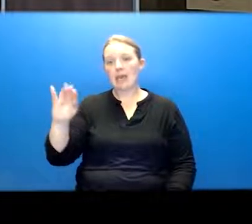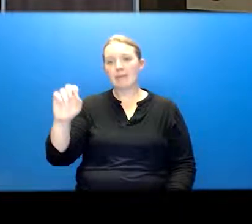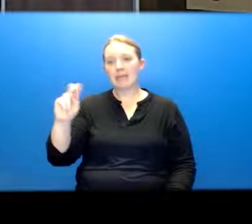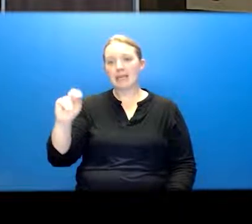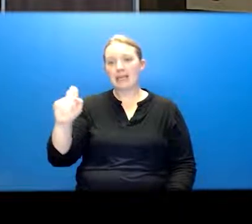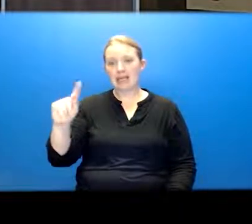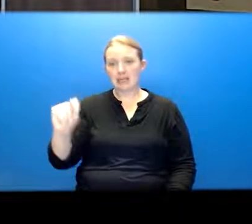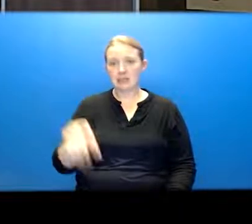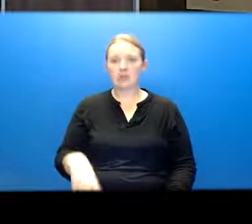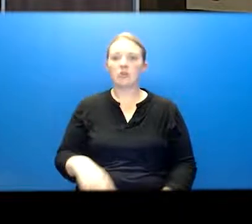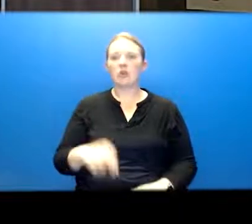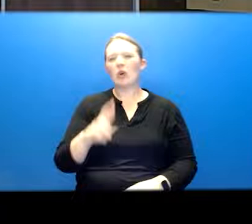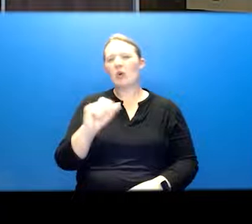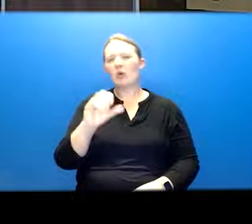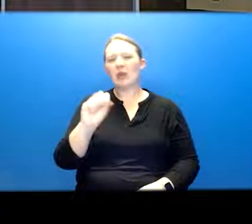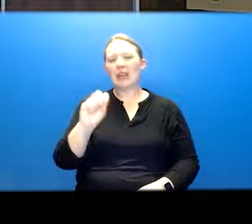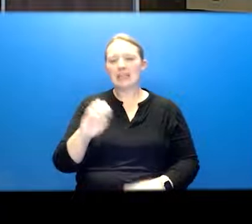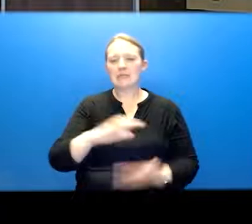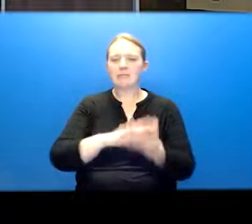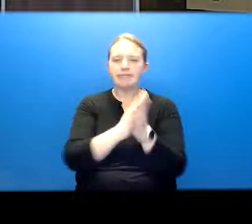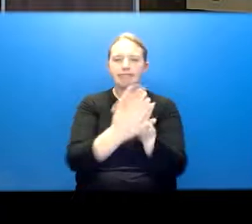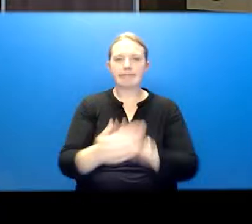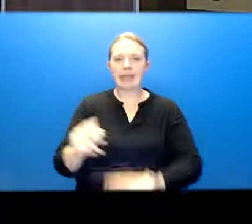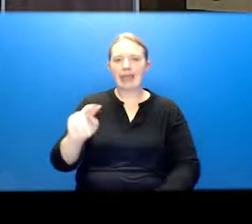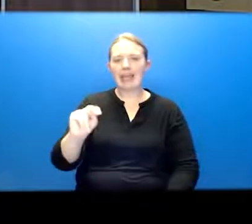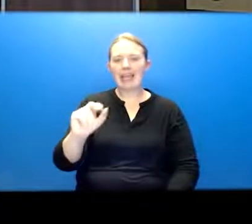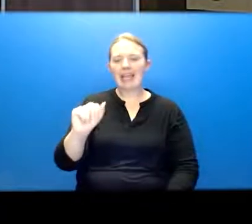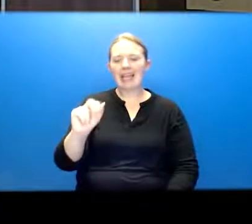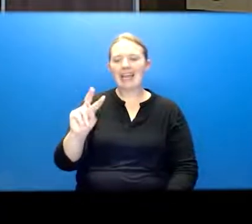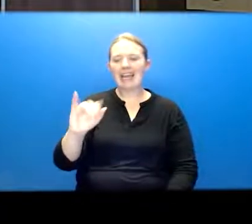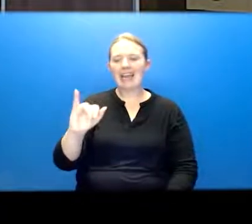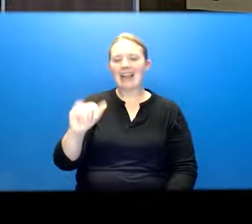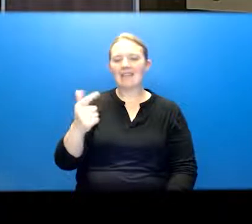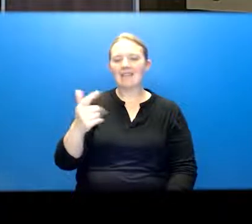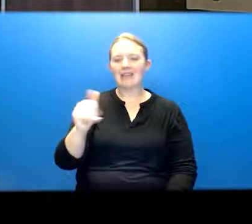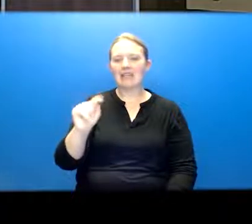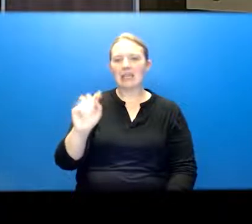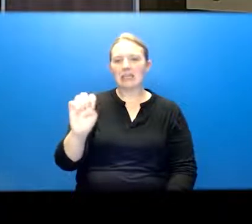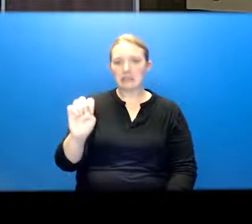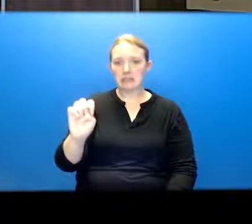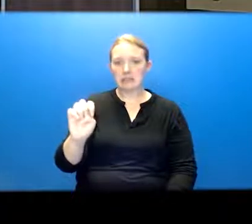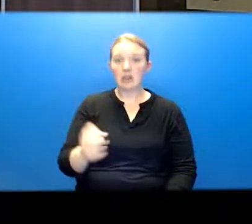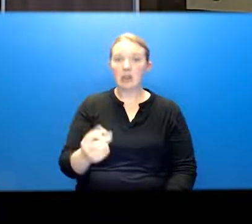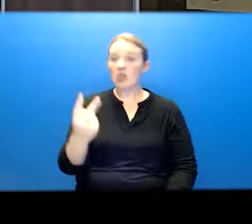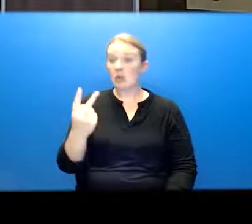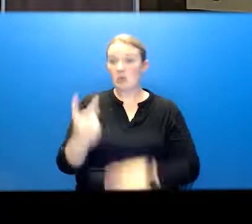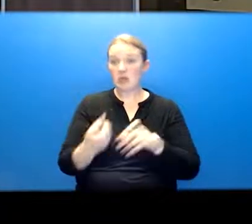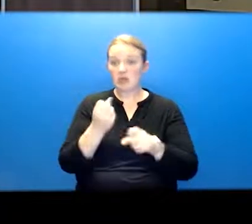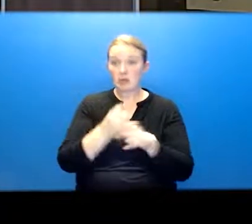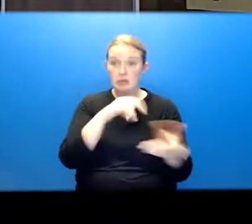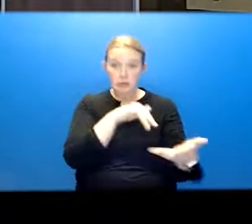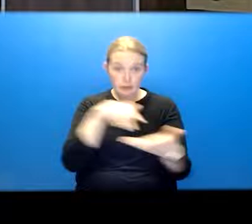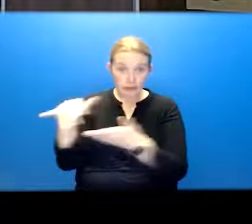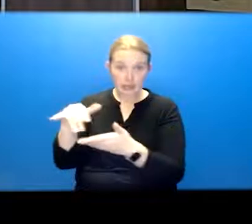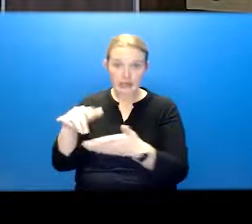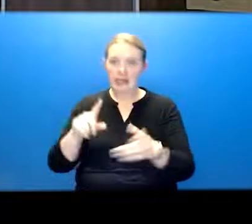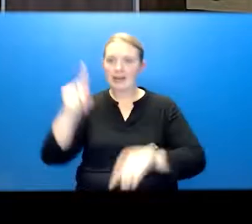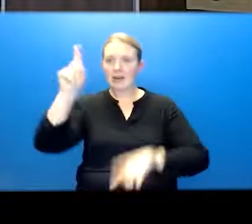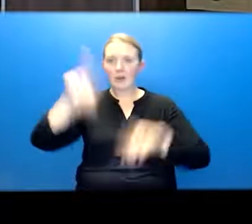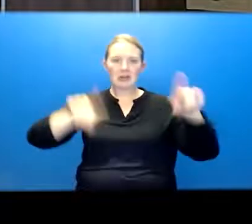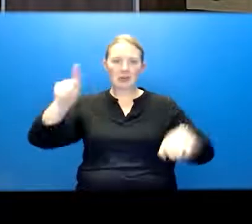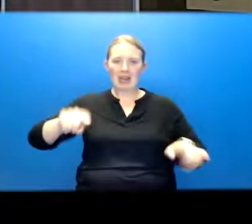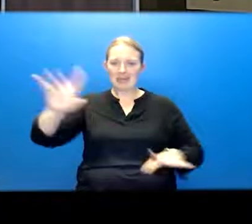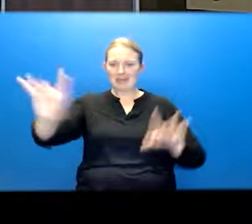Navigate. And so within that study, it was a 2-year study. It was a randomized controlled trial. I'm taking you back